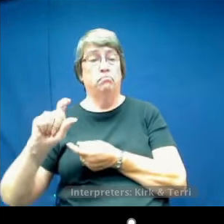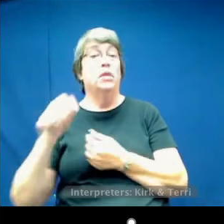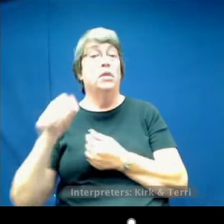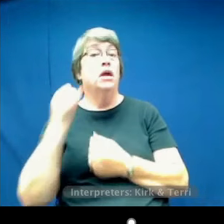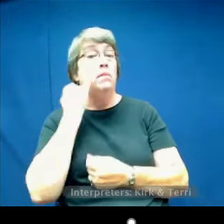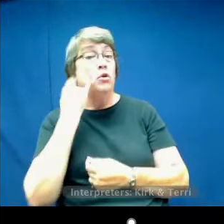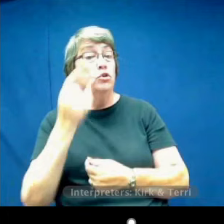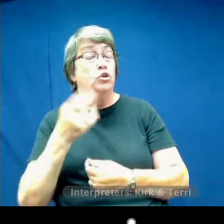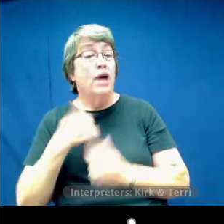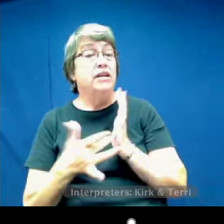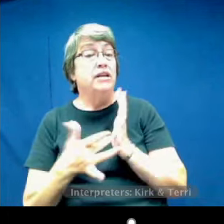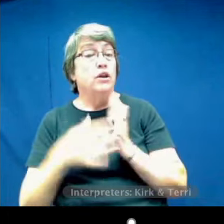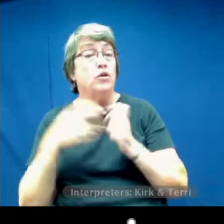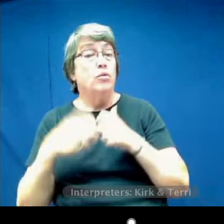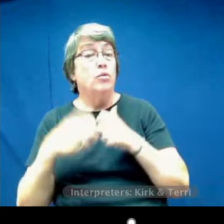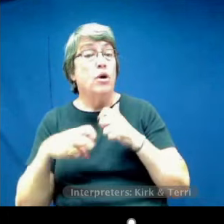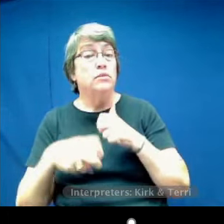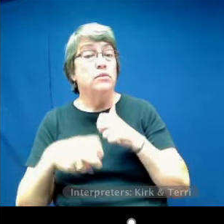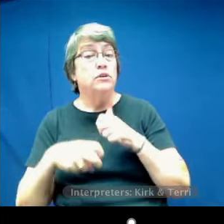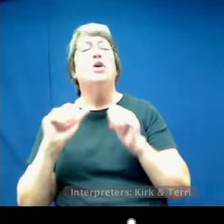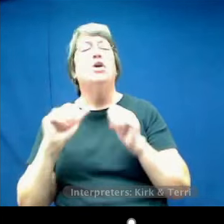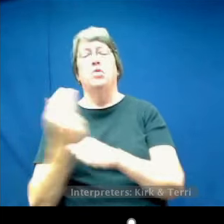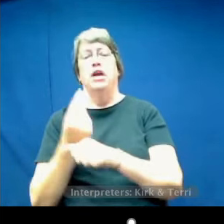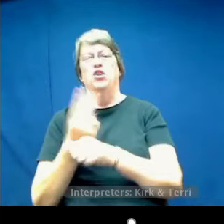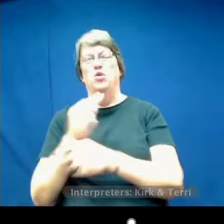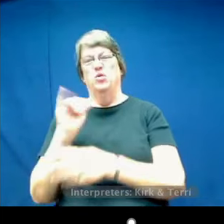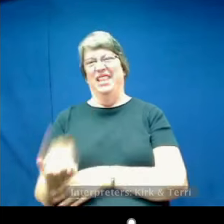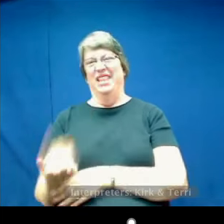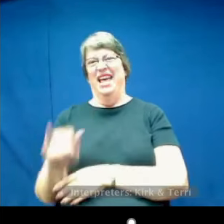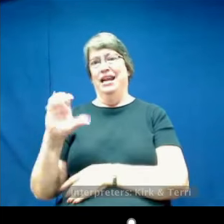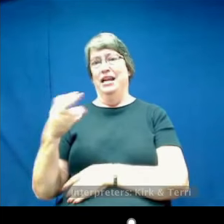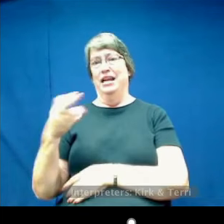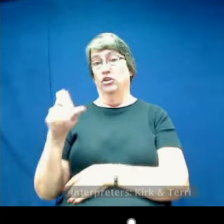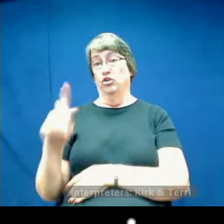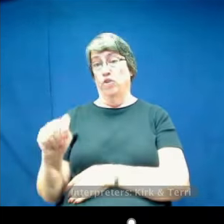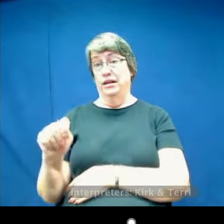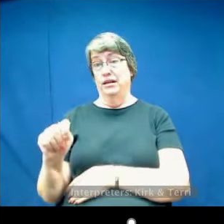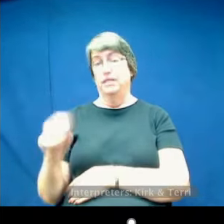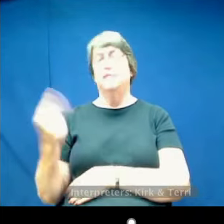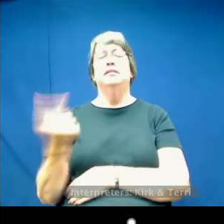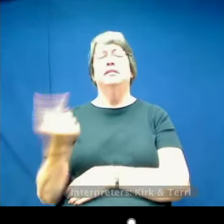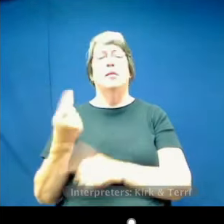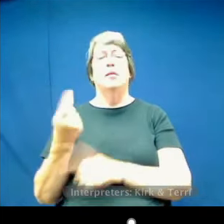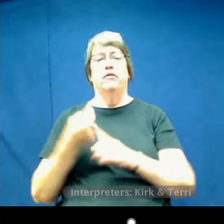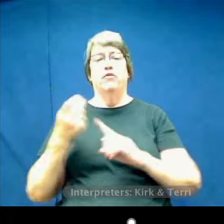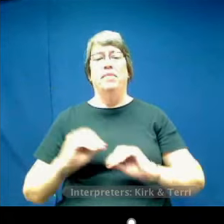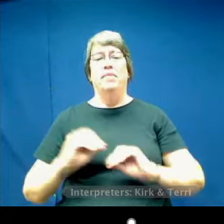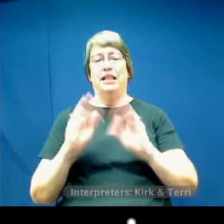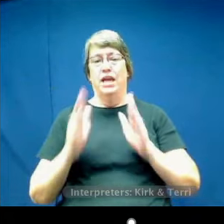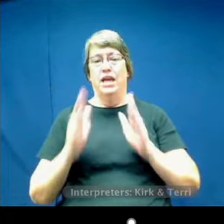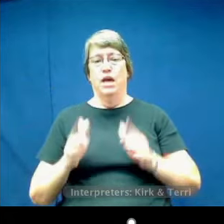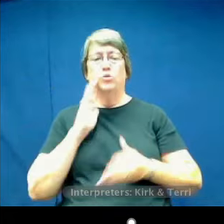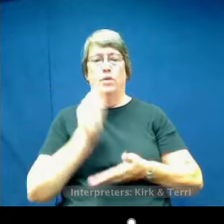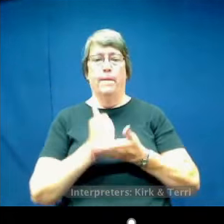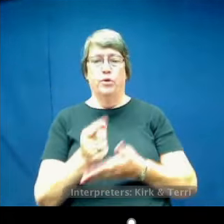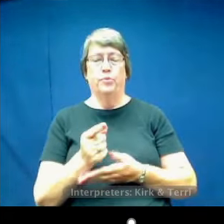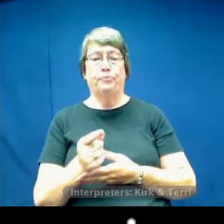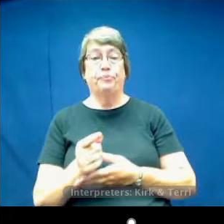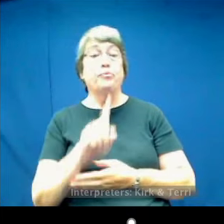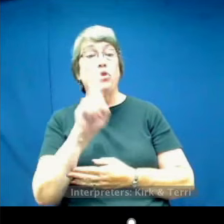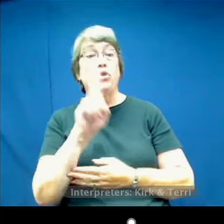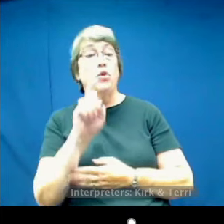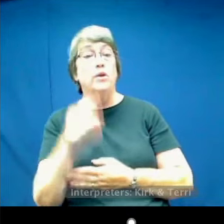issues, use the chat function and a member of the clearinghouse staff will aid you. Questions for the presenter will be in the